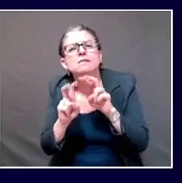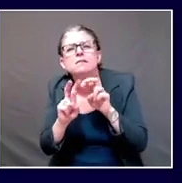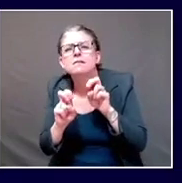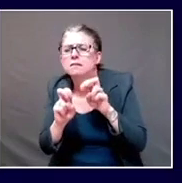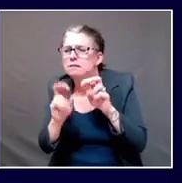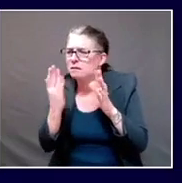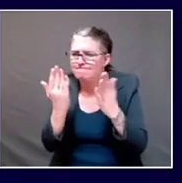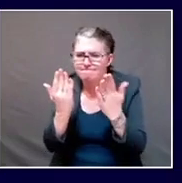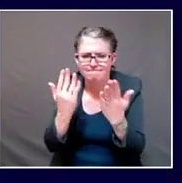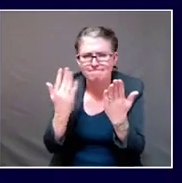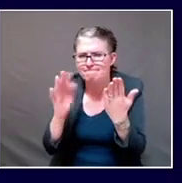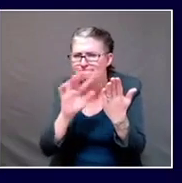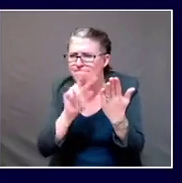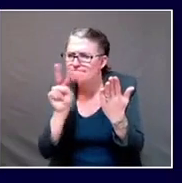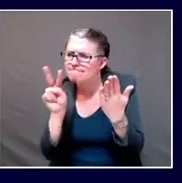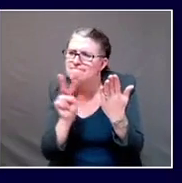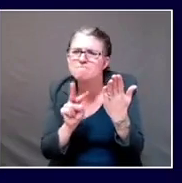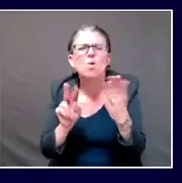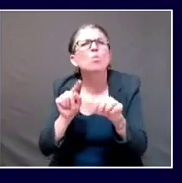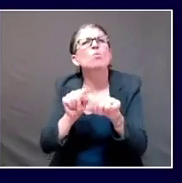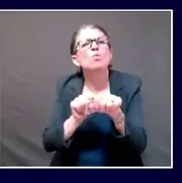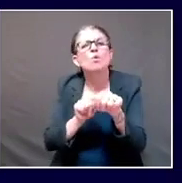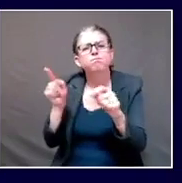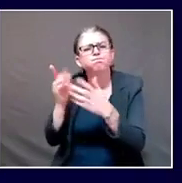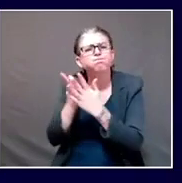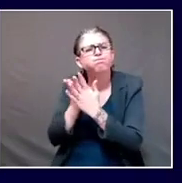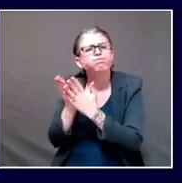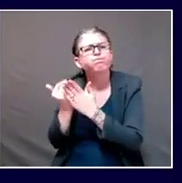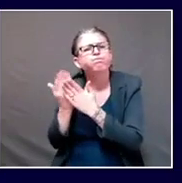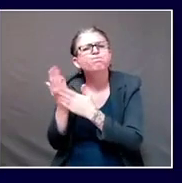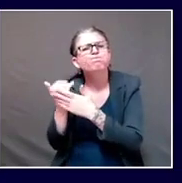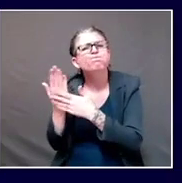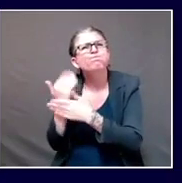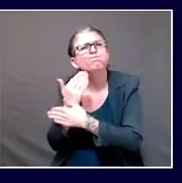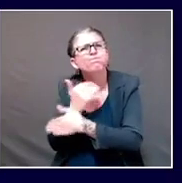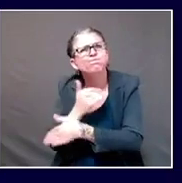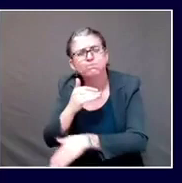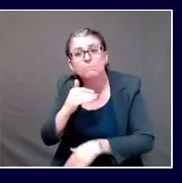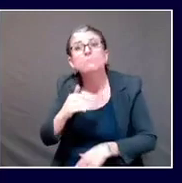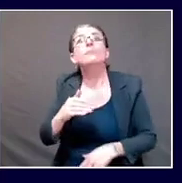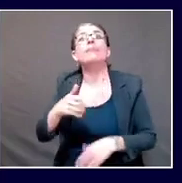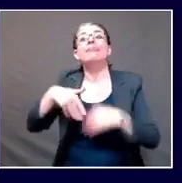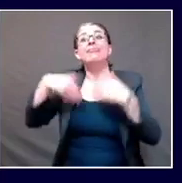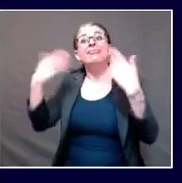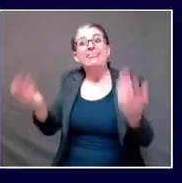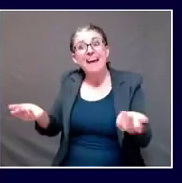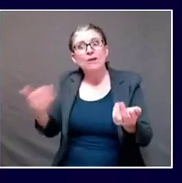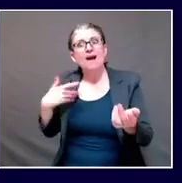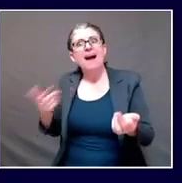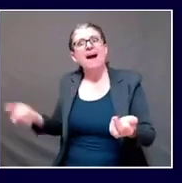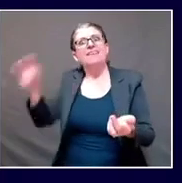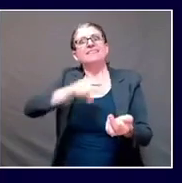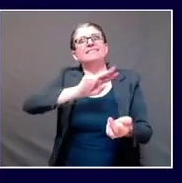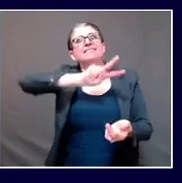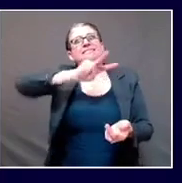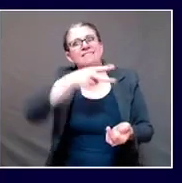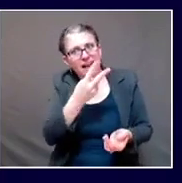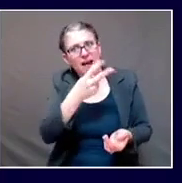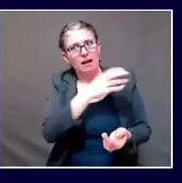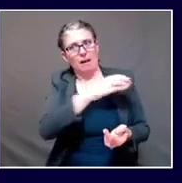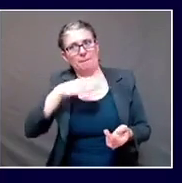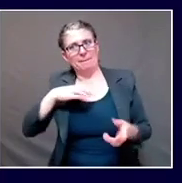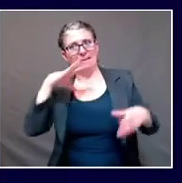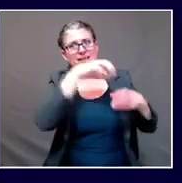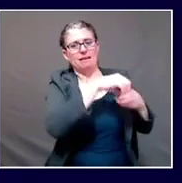to the U. S. CDC is meeting right now to consider those same data to make clinical recommendations in whom those